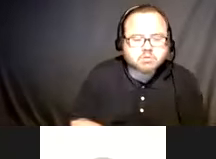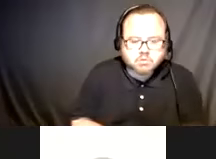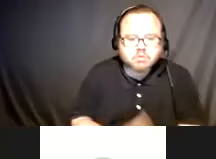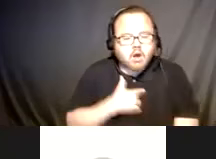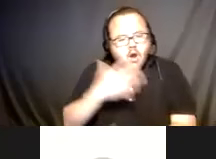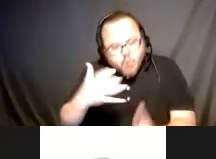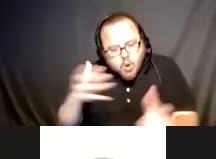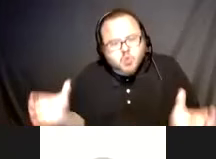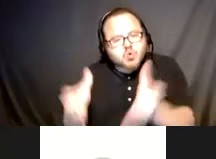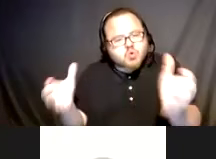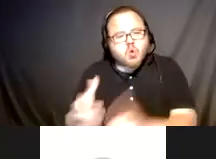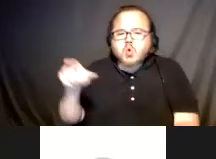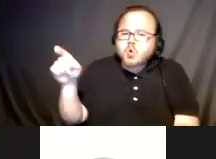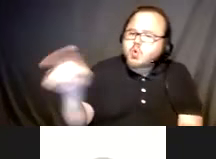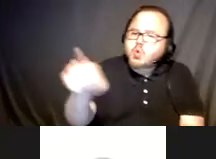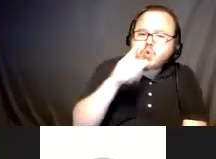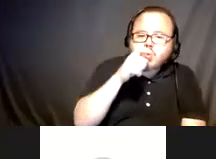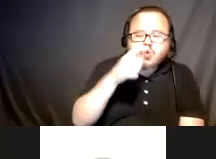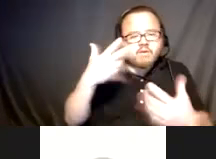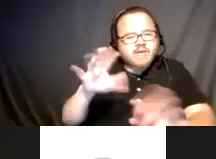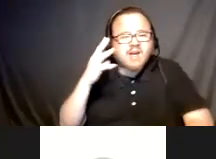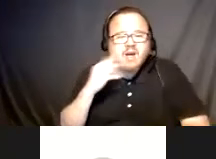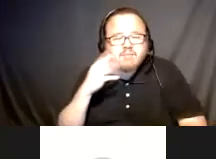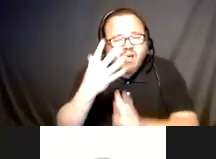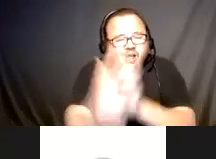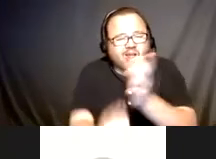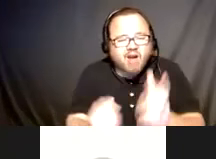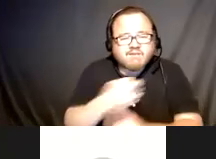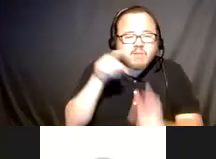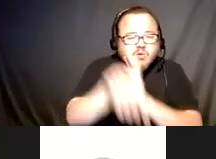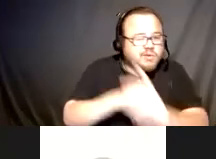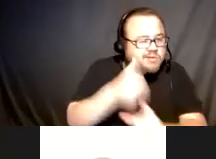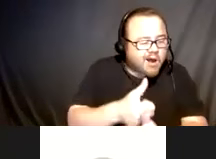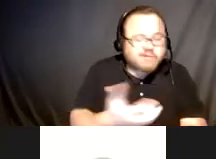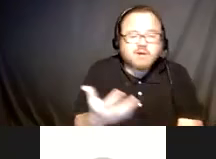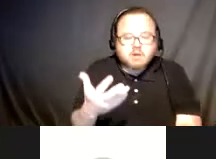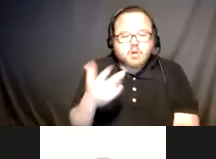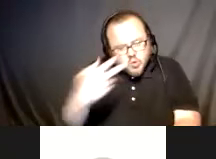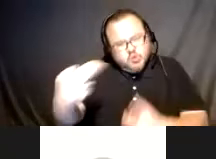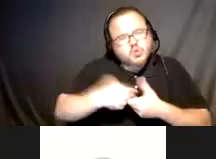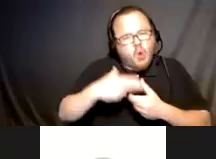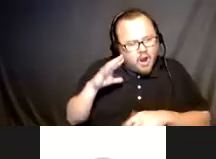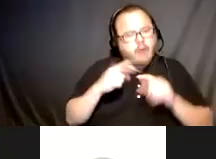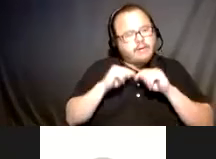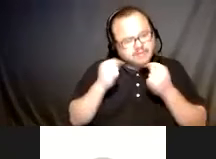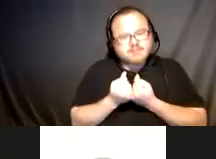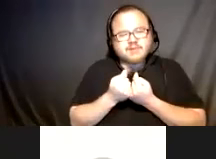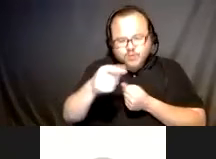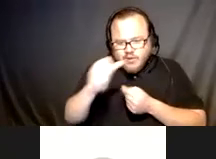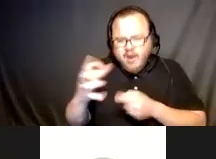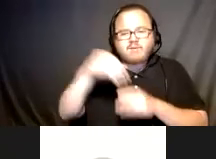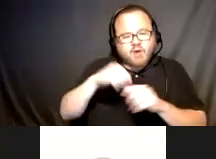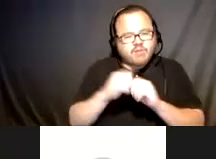to encourage those of you who are suicide survivors to please consider joining our team so you can be a part of